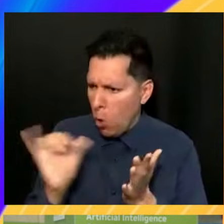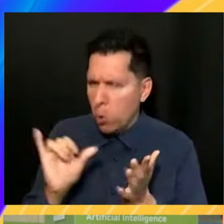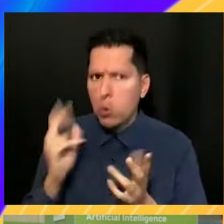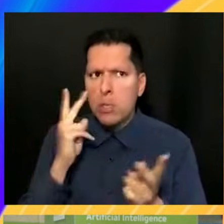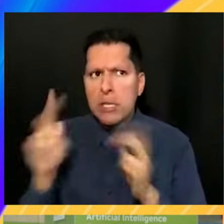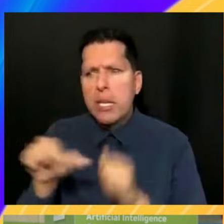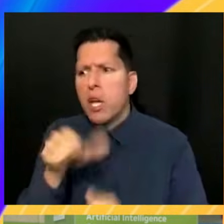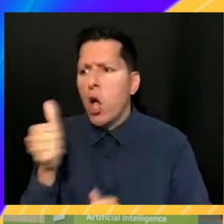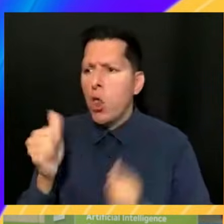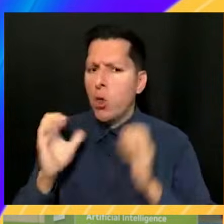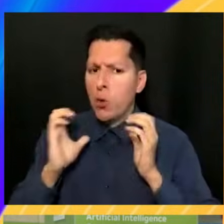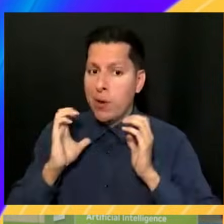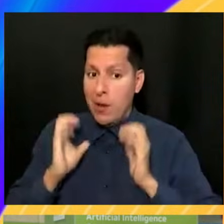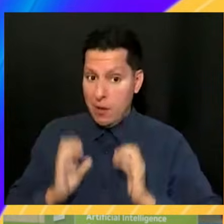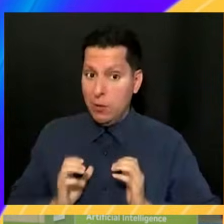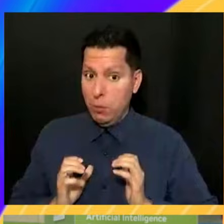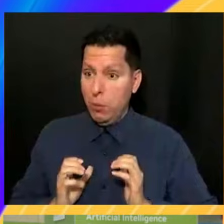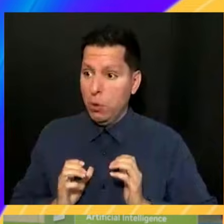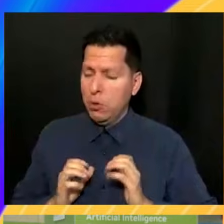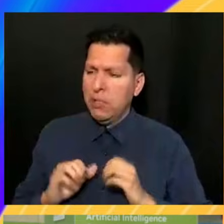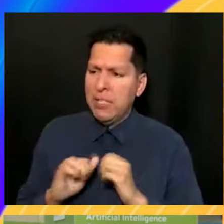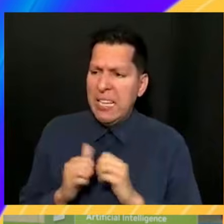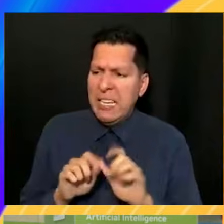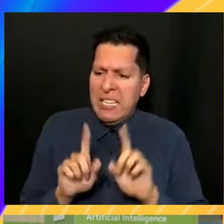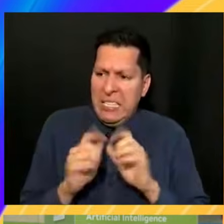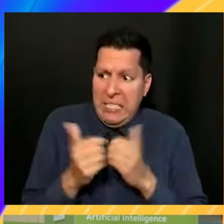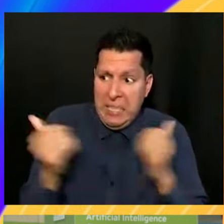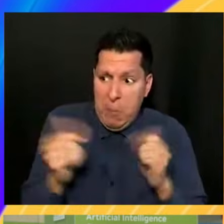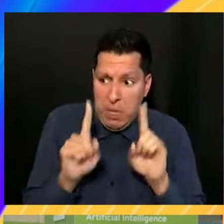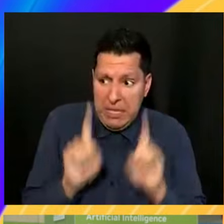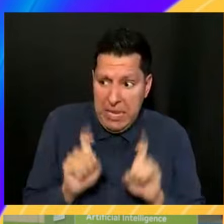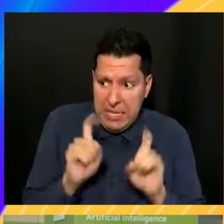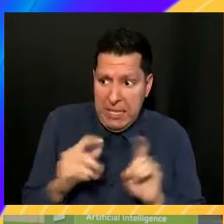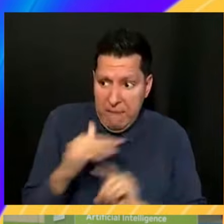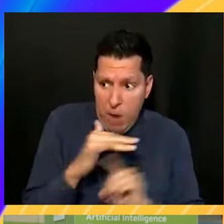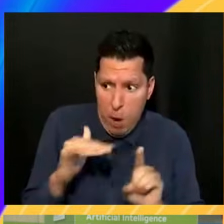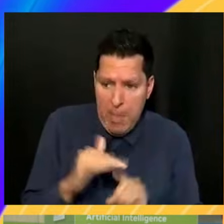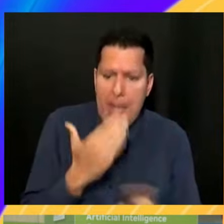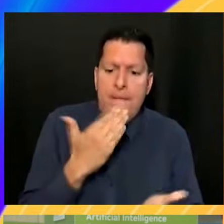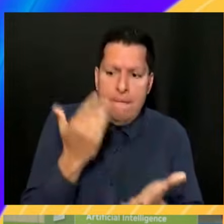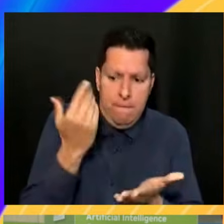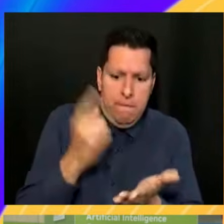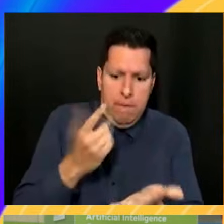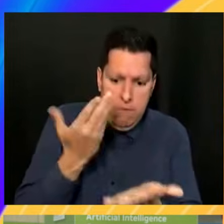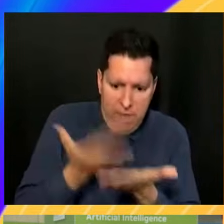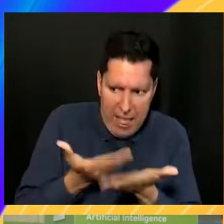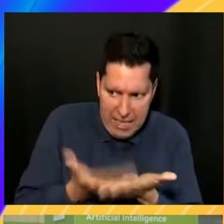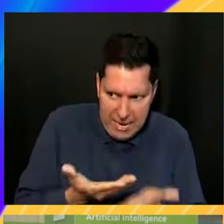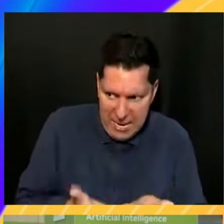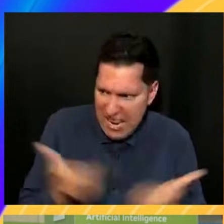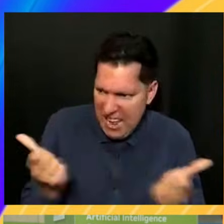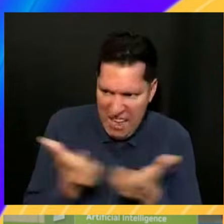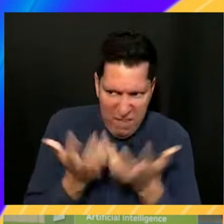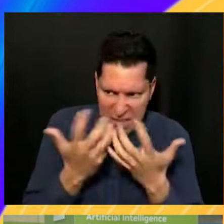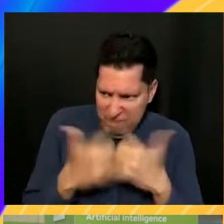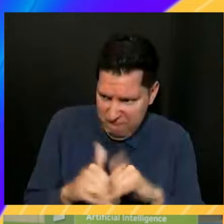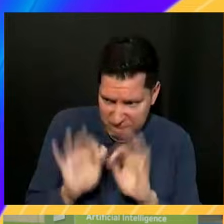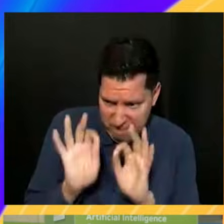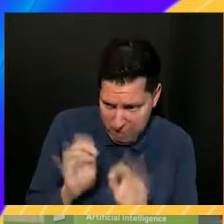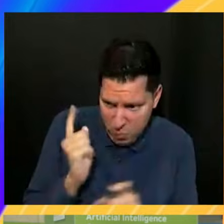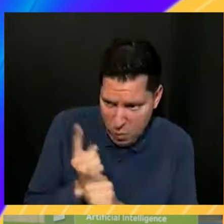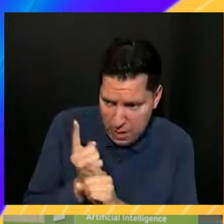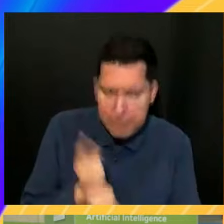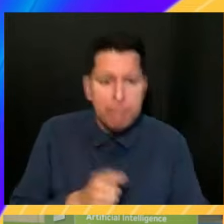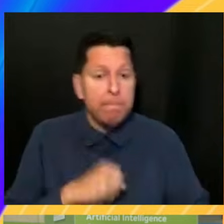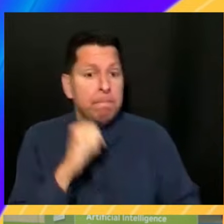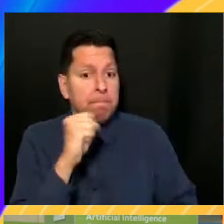out a separate test environment. You could do that as well, they can validate all of their customizations frameworks. Yeah. Yeah, and this, I